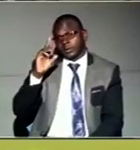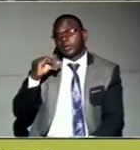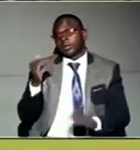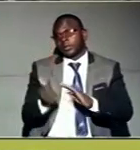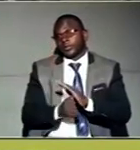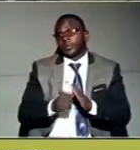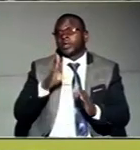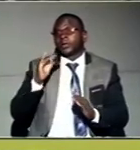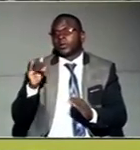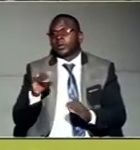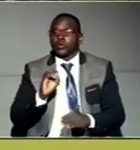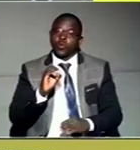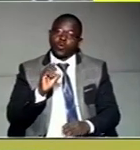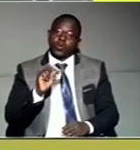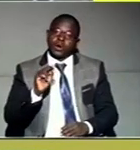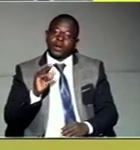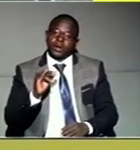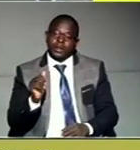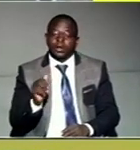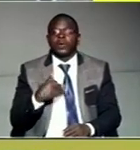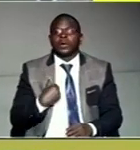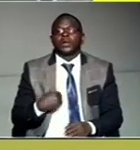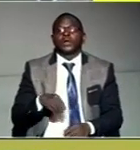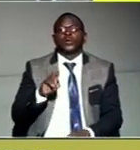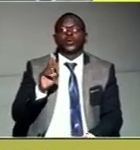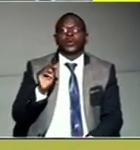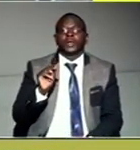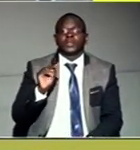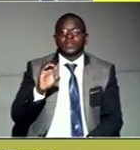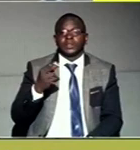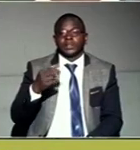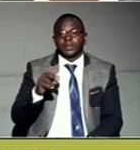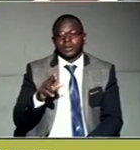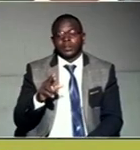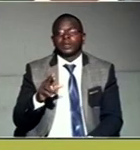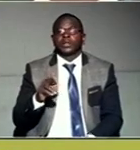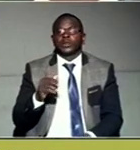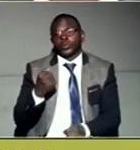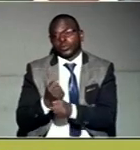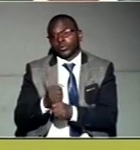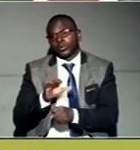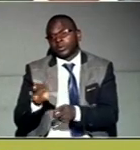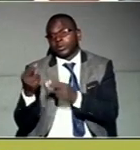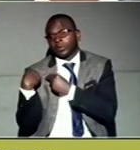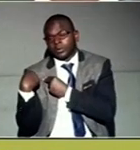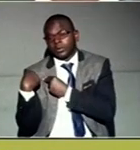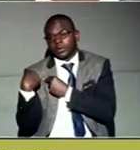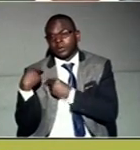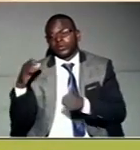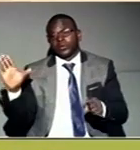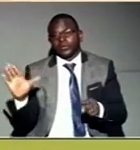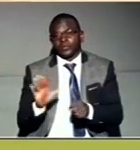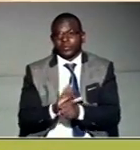Speaker of Parliament, Jacob Olanya, wants United Nations High Commission for Refugees to perform its mandate to the